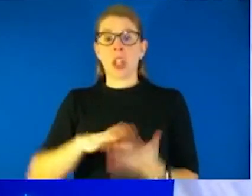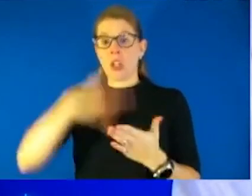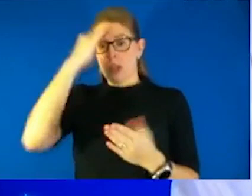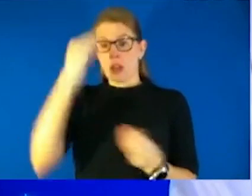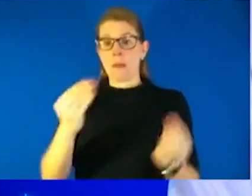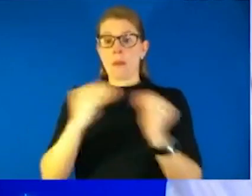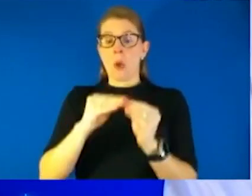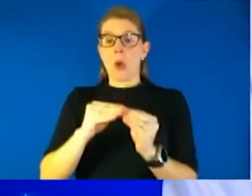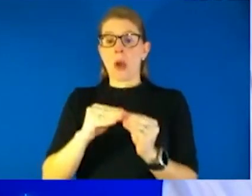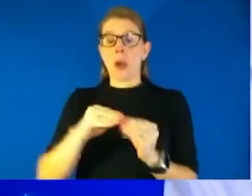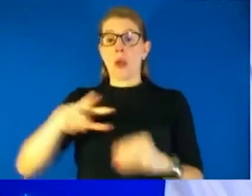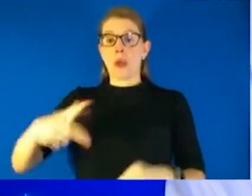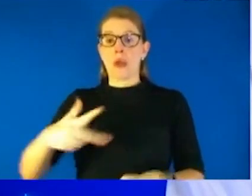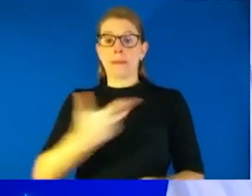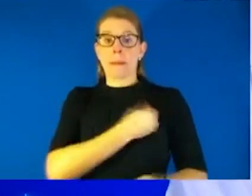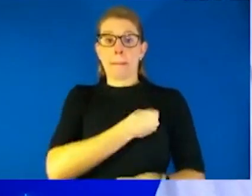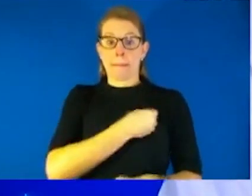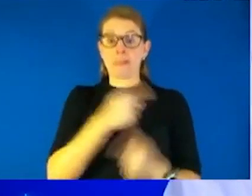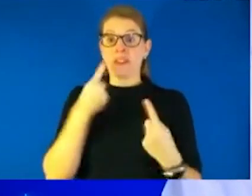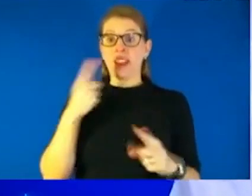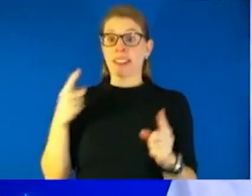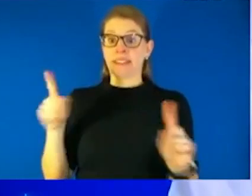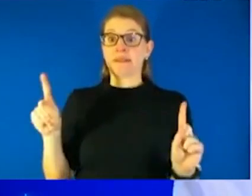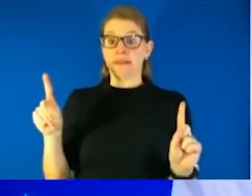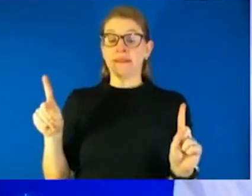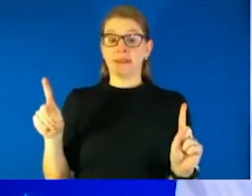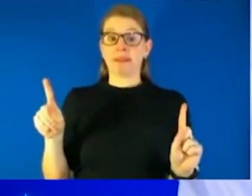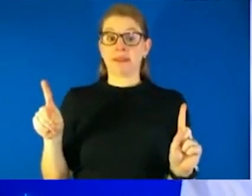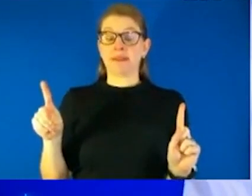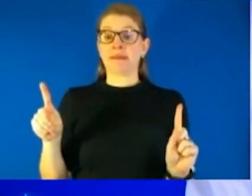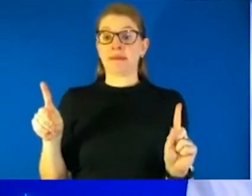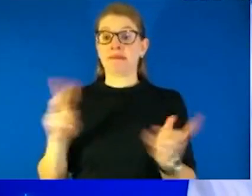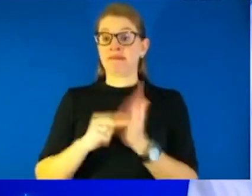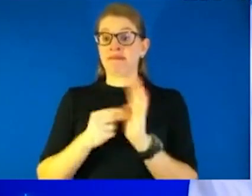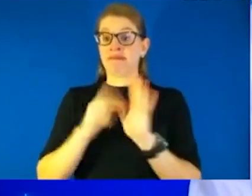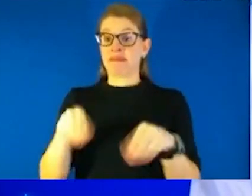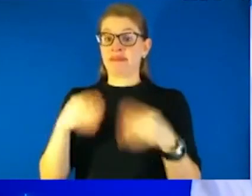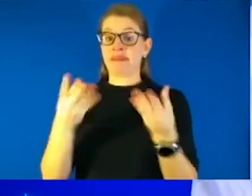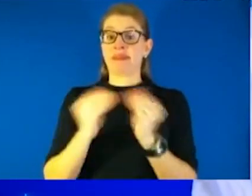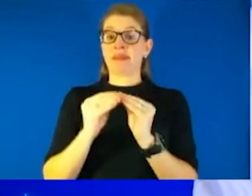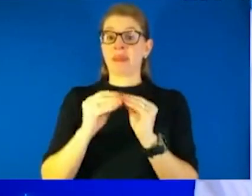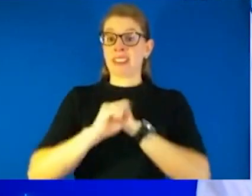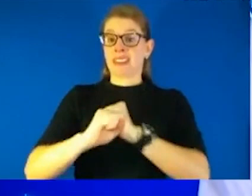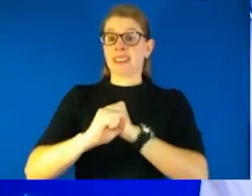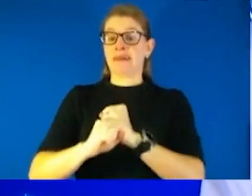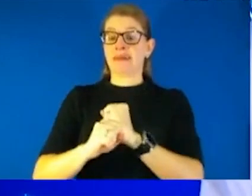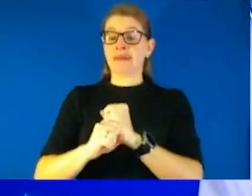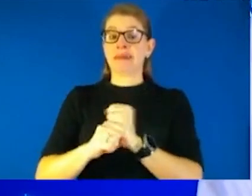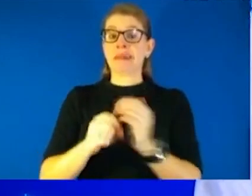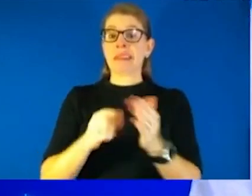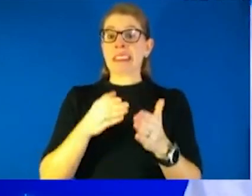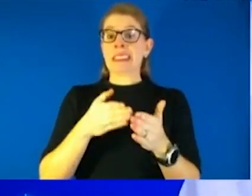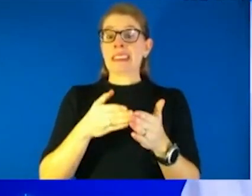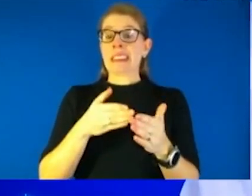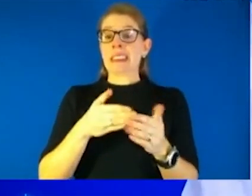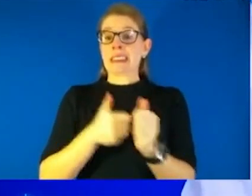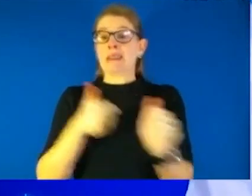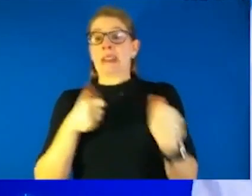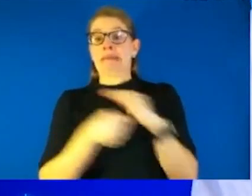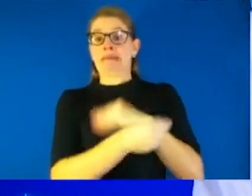doses are effective at further providing protection against hospitalization and severe disease,